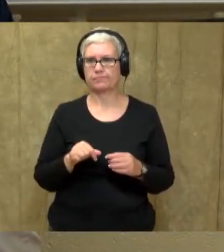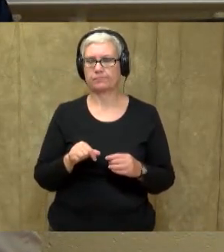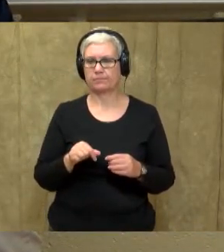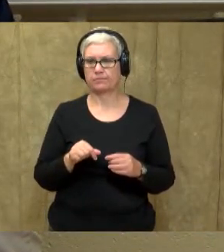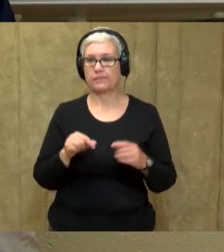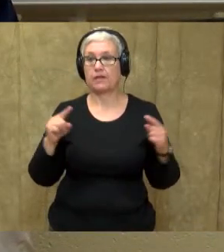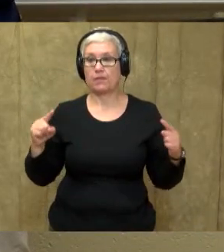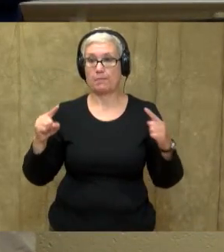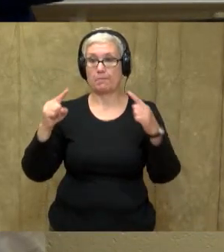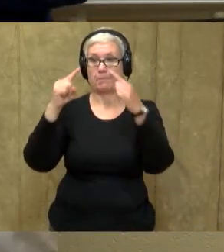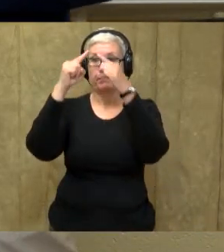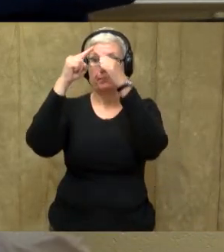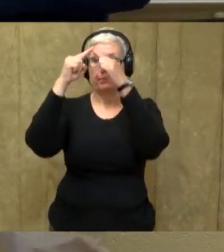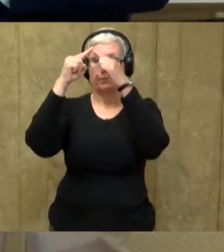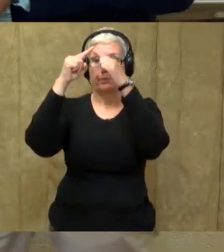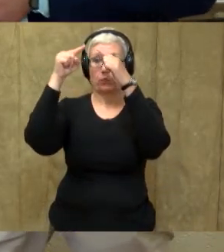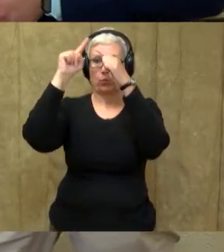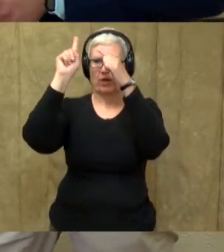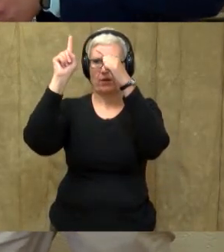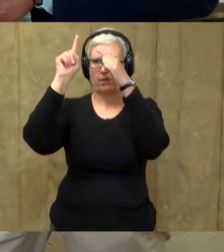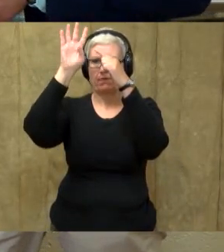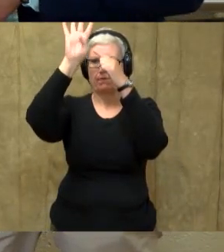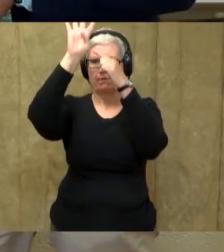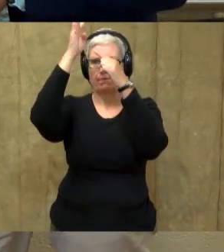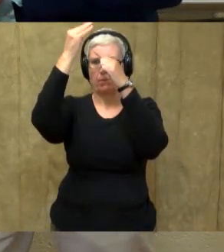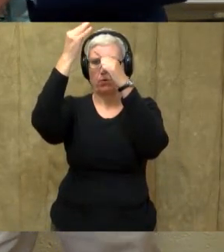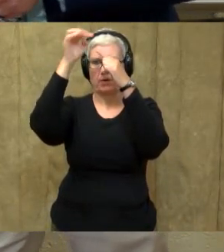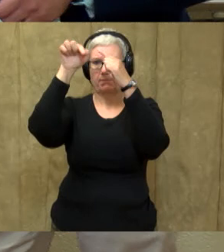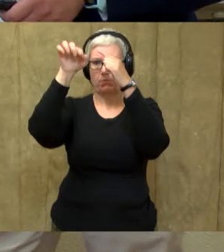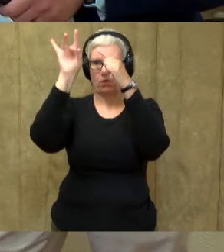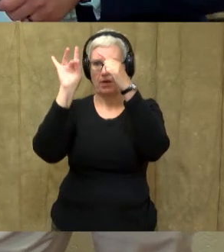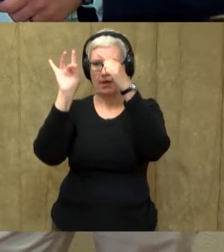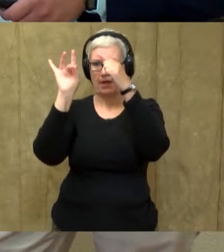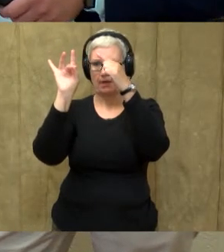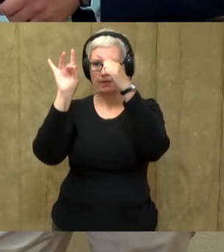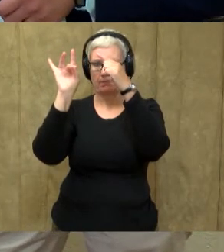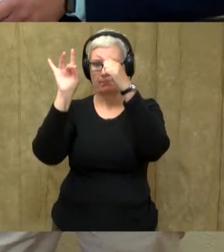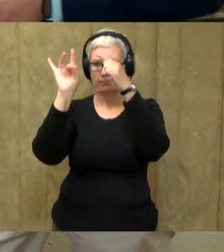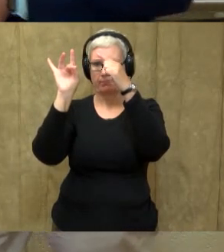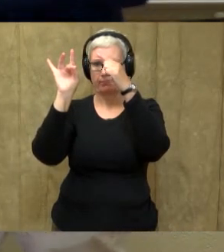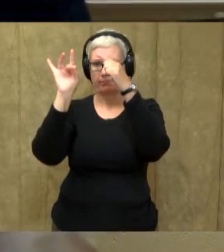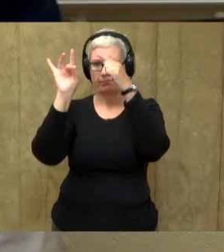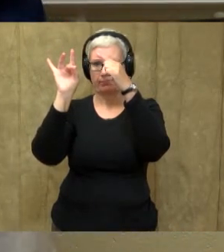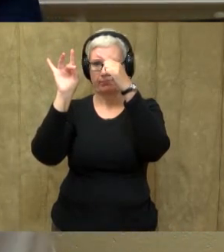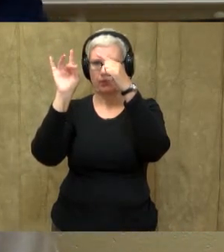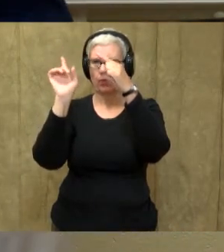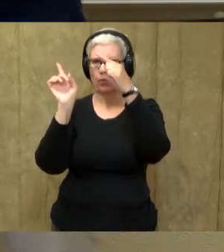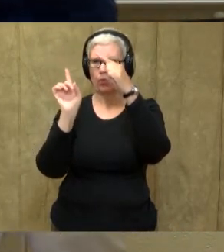its maximum value at 14.8 feet, and that 14.8 feet occurs